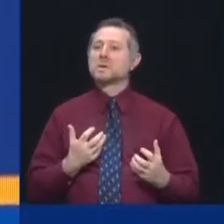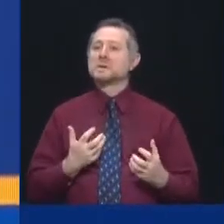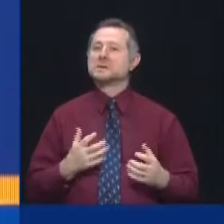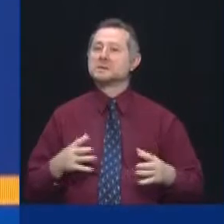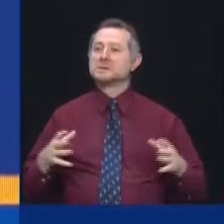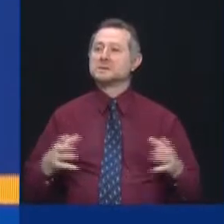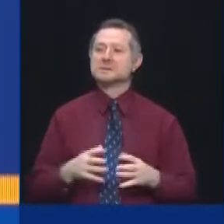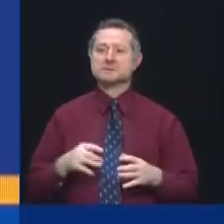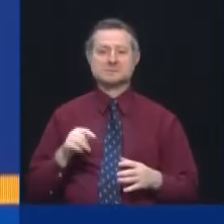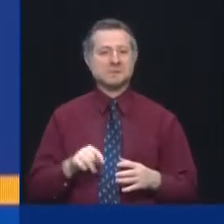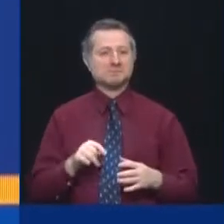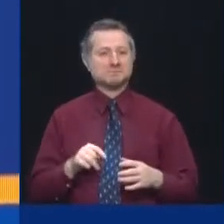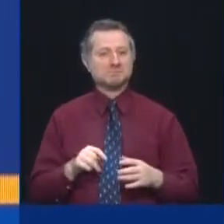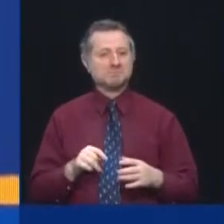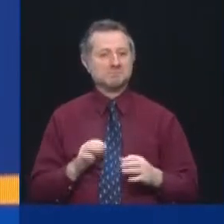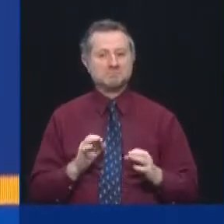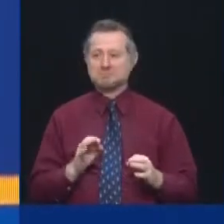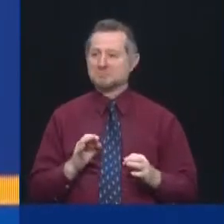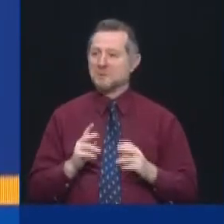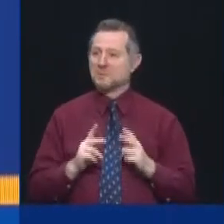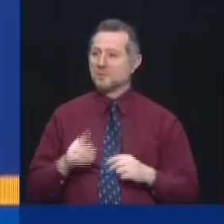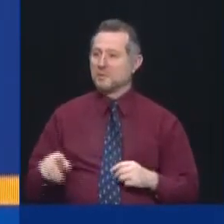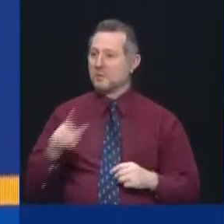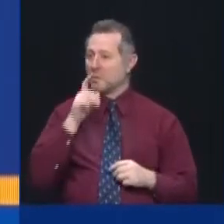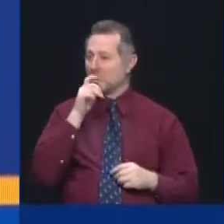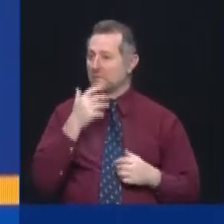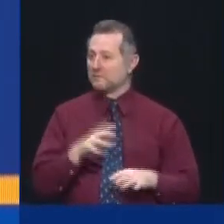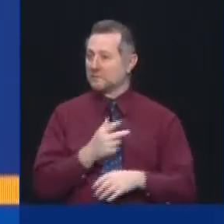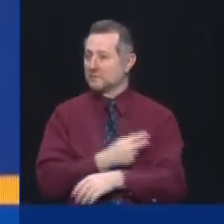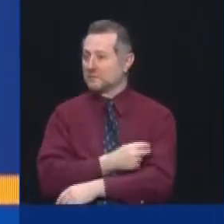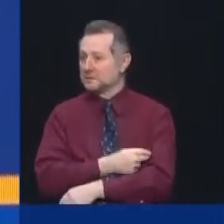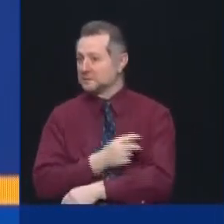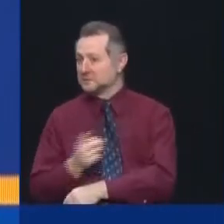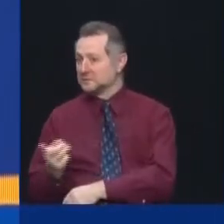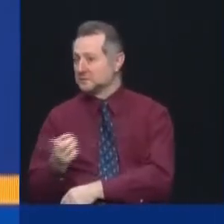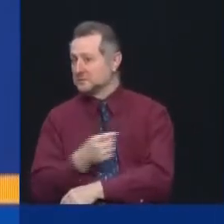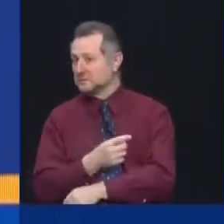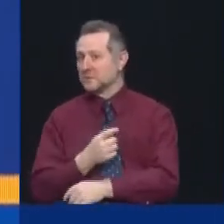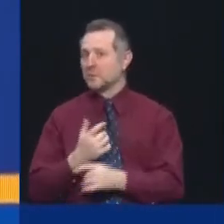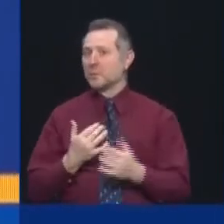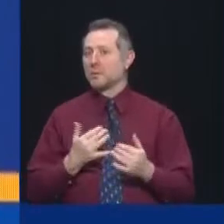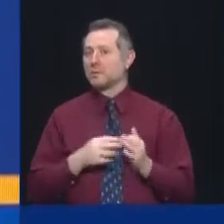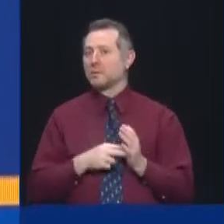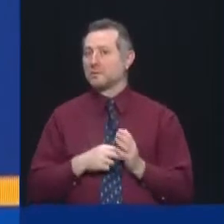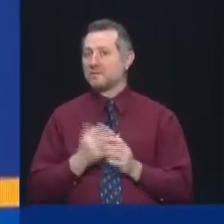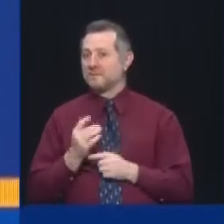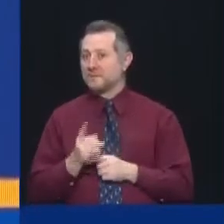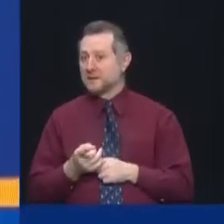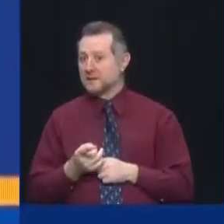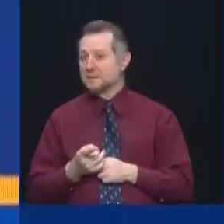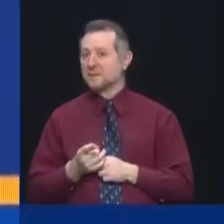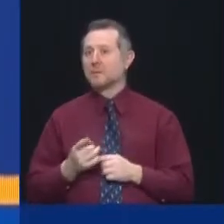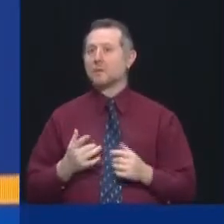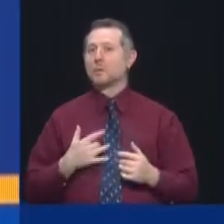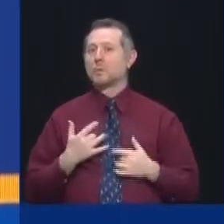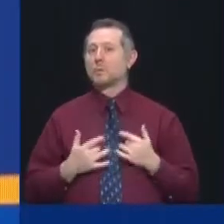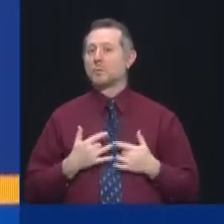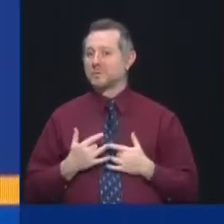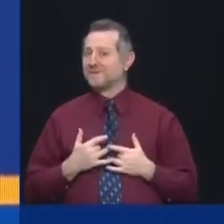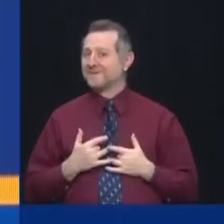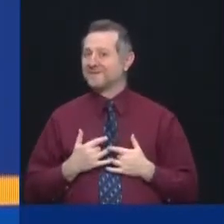all across the state, a green grid to bring that power from upstate New York, from the oceans, from